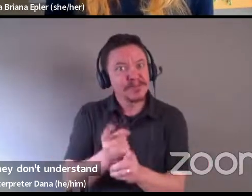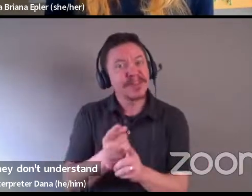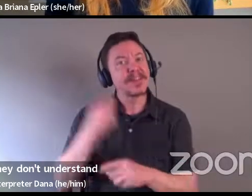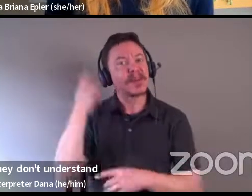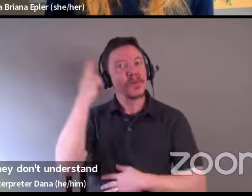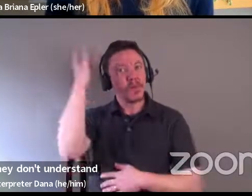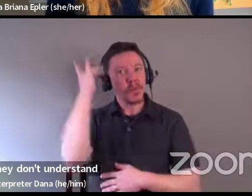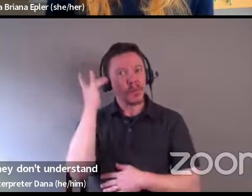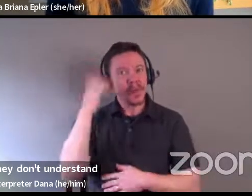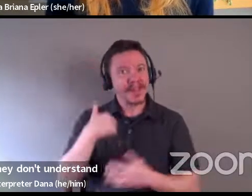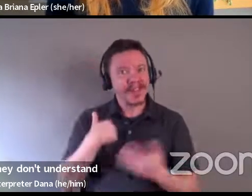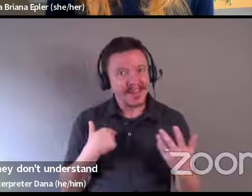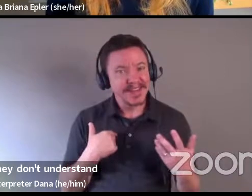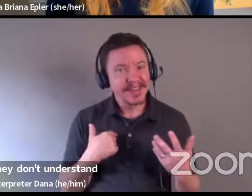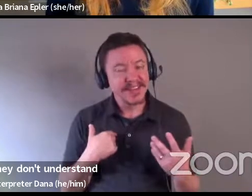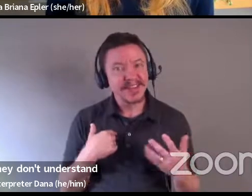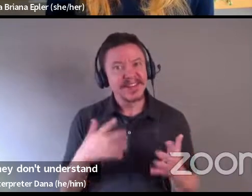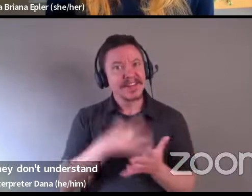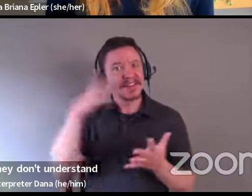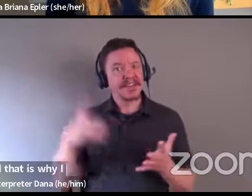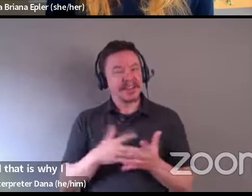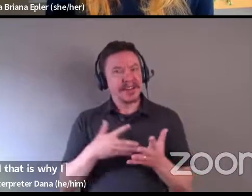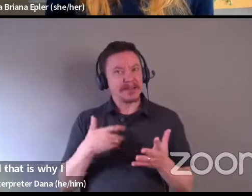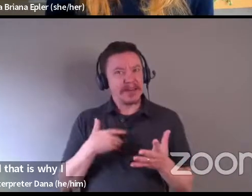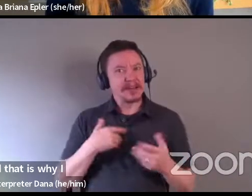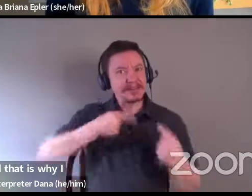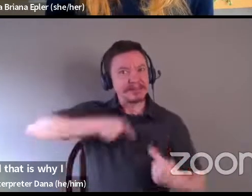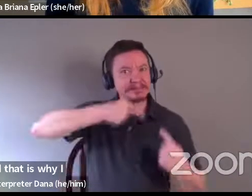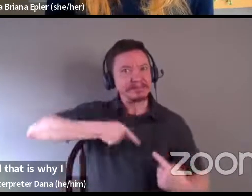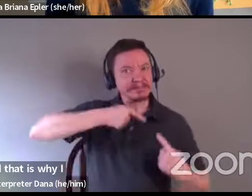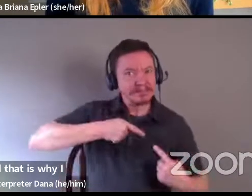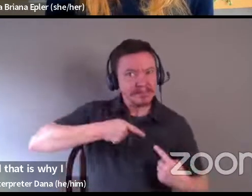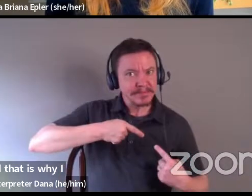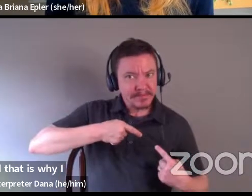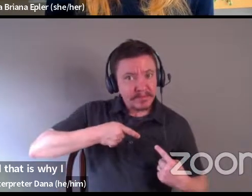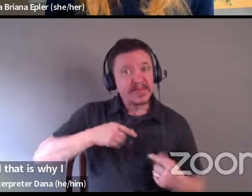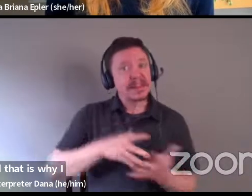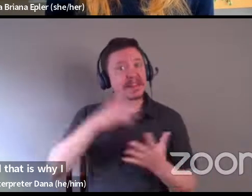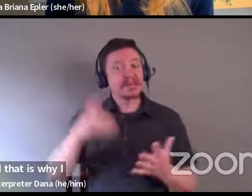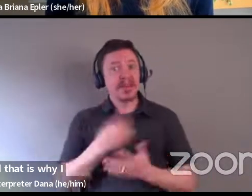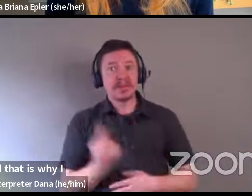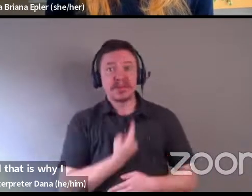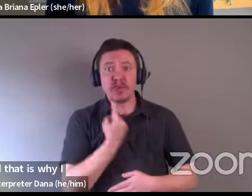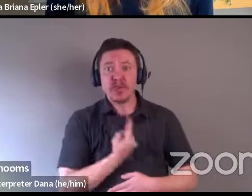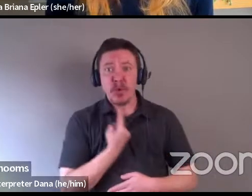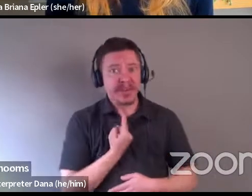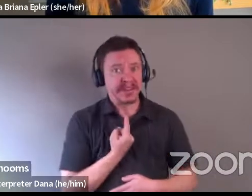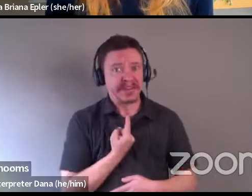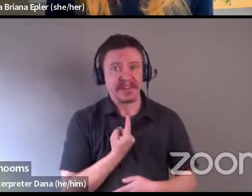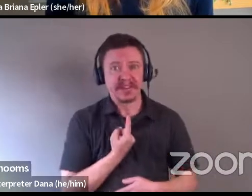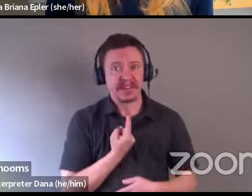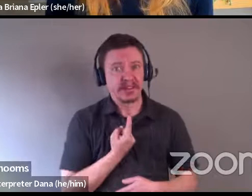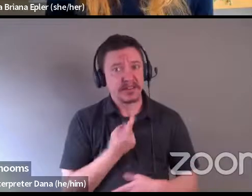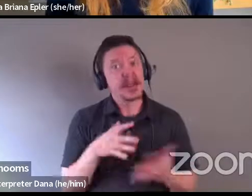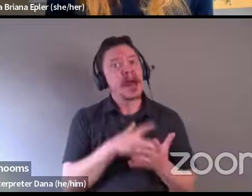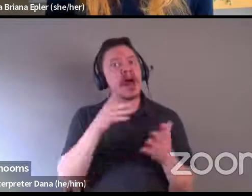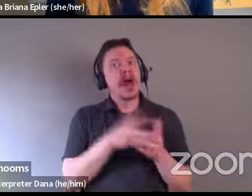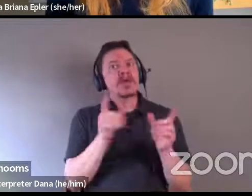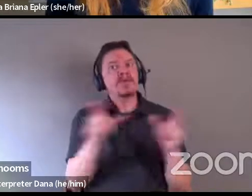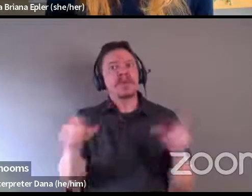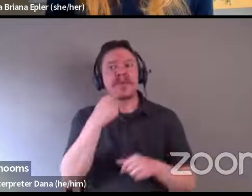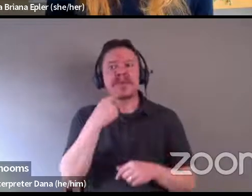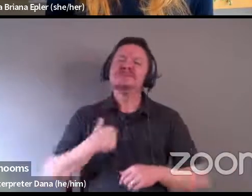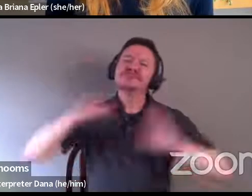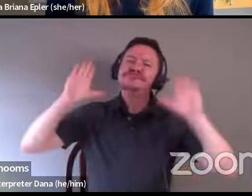say, sometimes it's difficult and sometimes it's lonely. And sometimes people say, oh, isn't